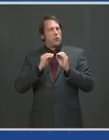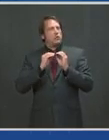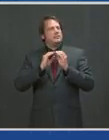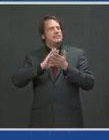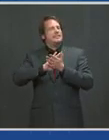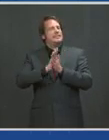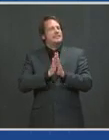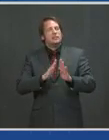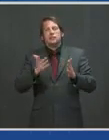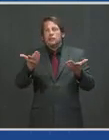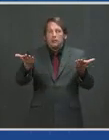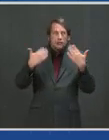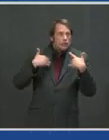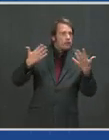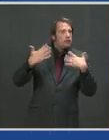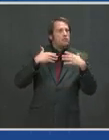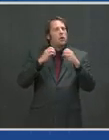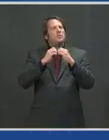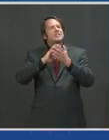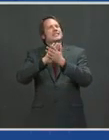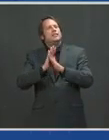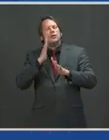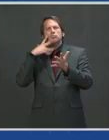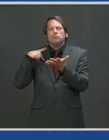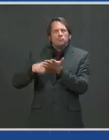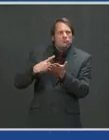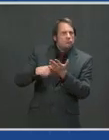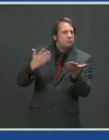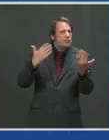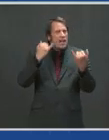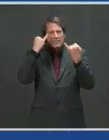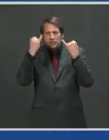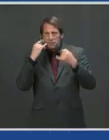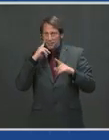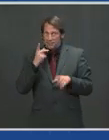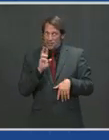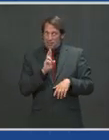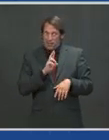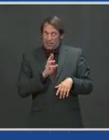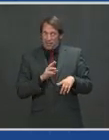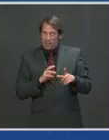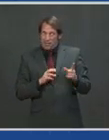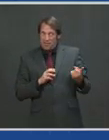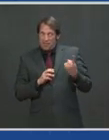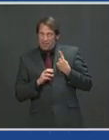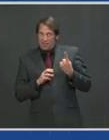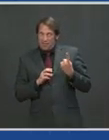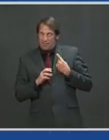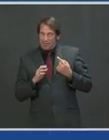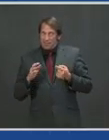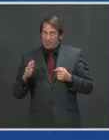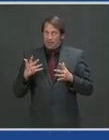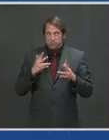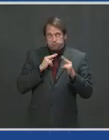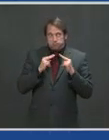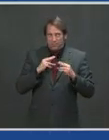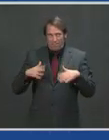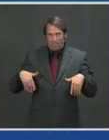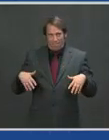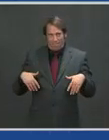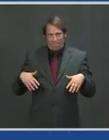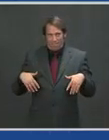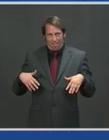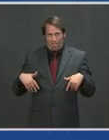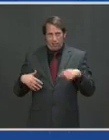inch. Not an inch. But for example, I am dealing with a bipartisan group that came to see